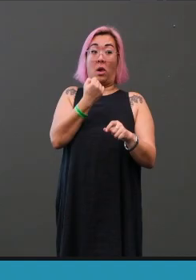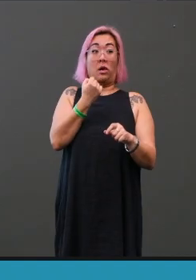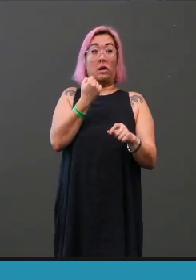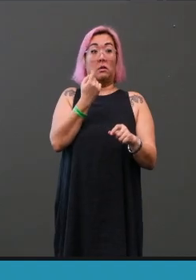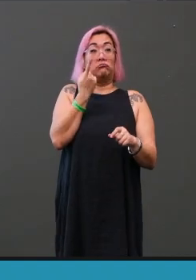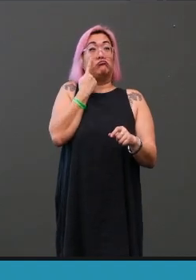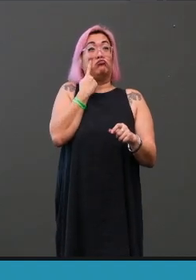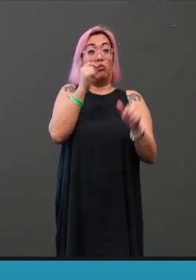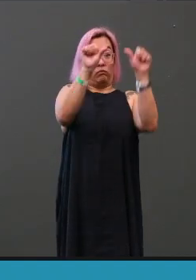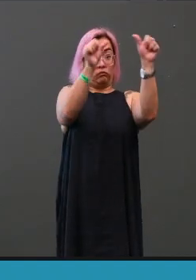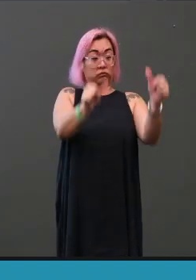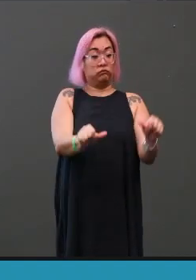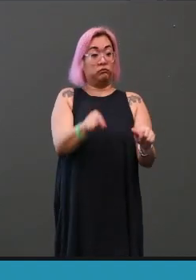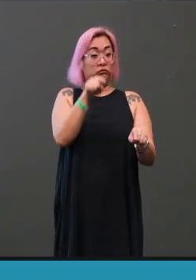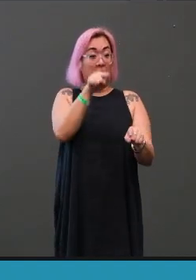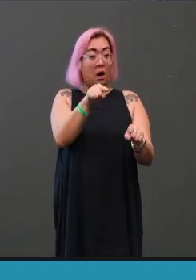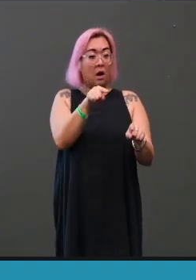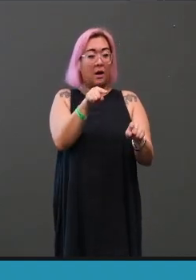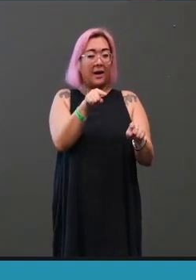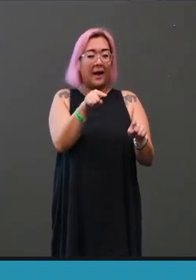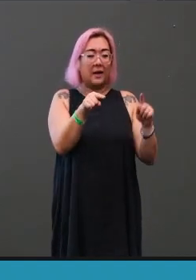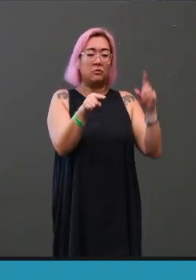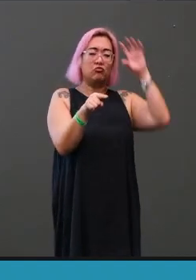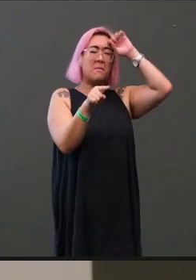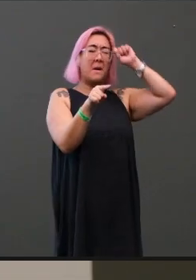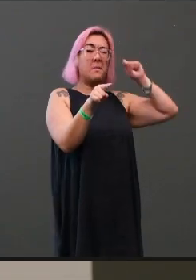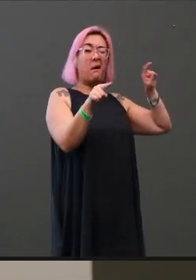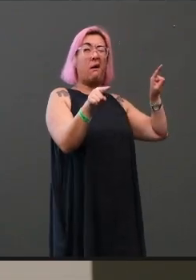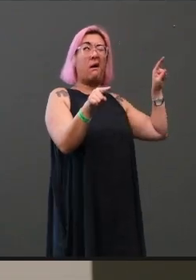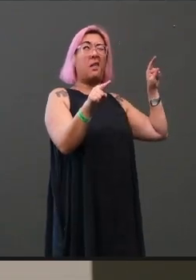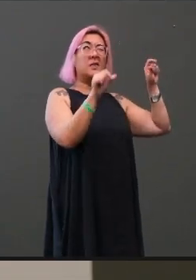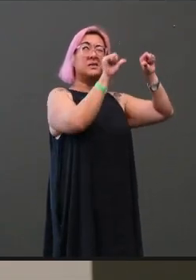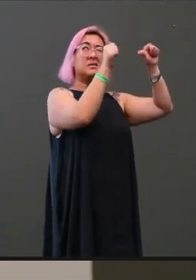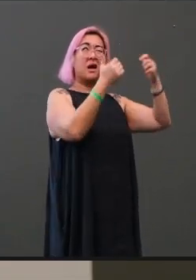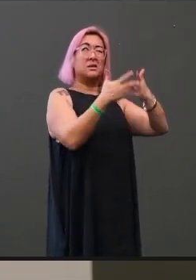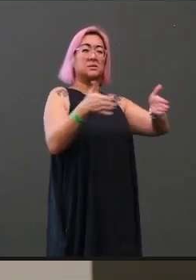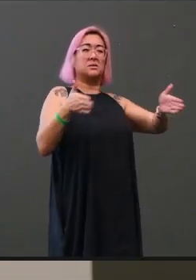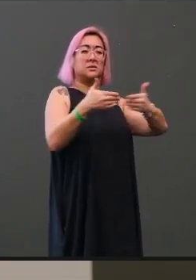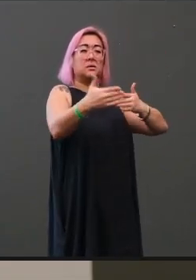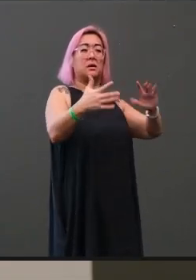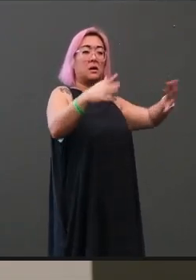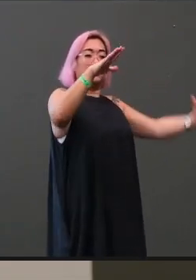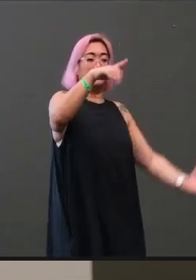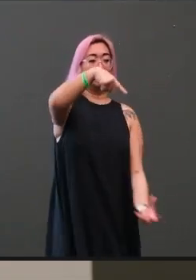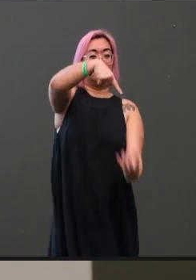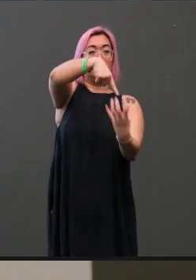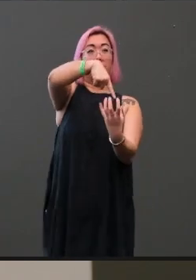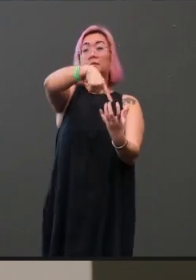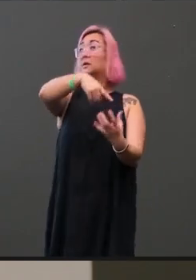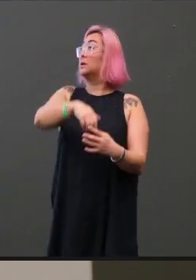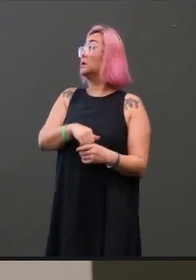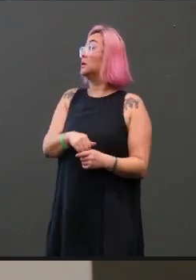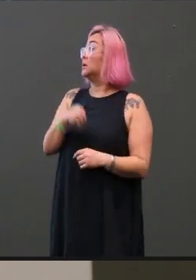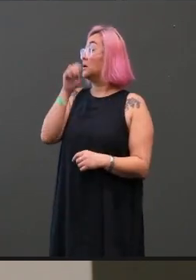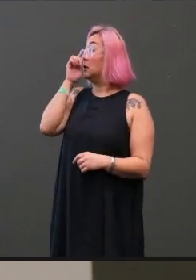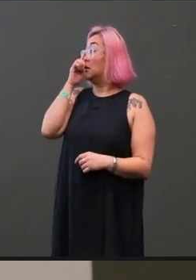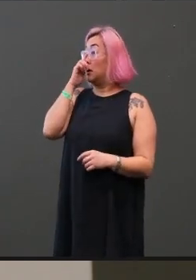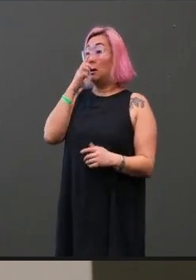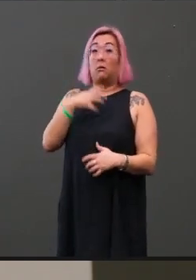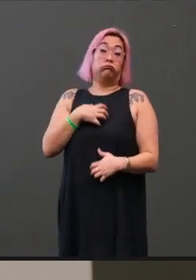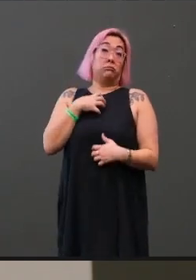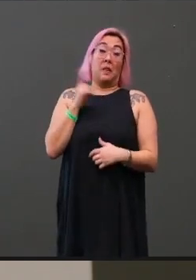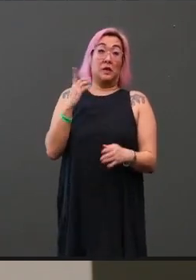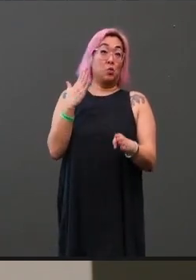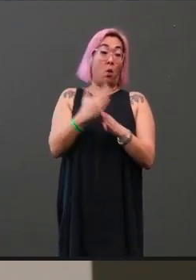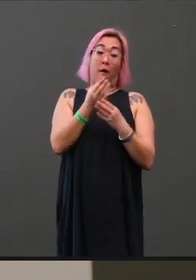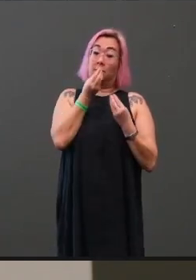that pre-calculated information, and then draw the sprite accordingly. And surprisingly, this worked almost right away, which is amazing in